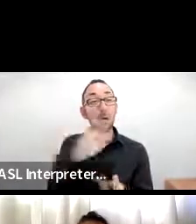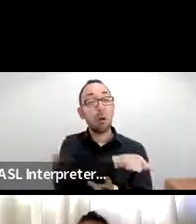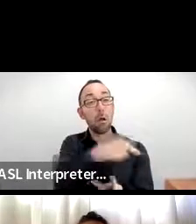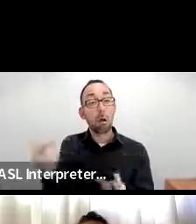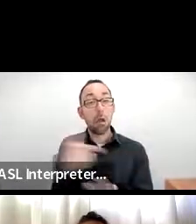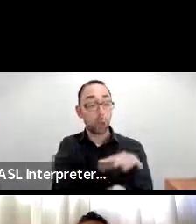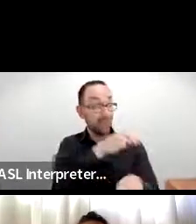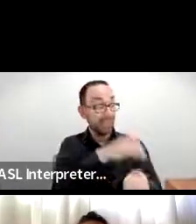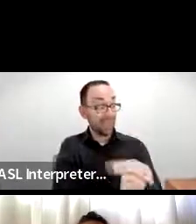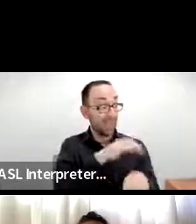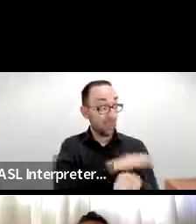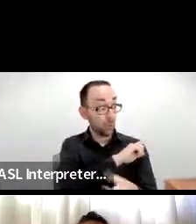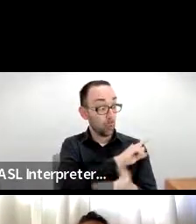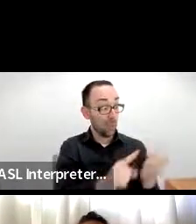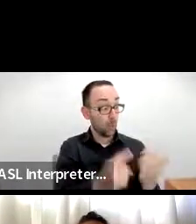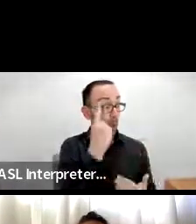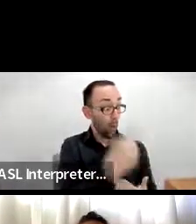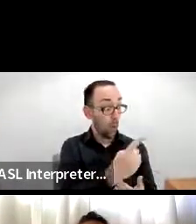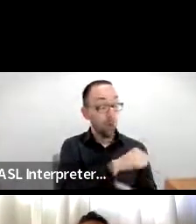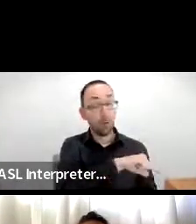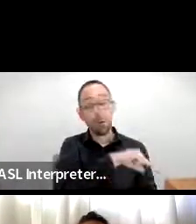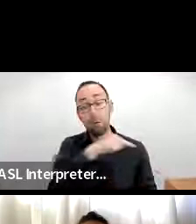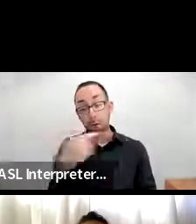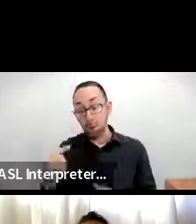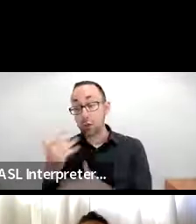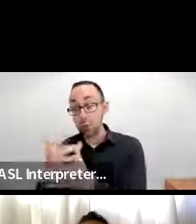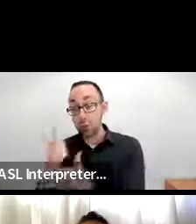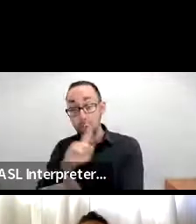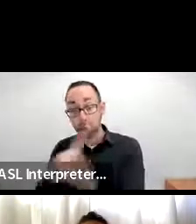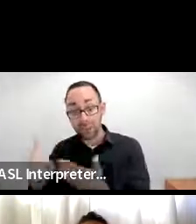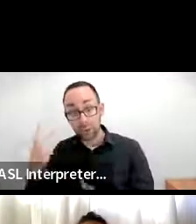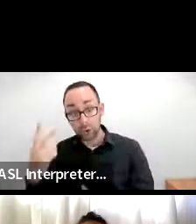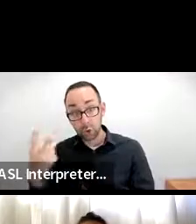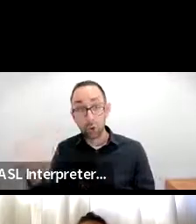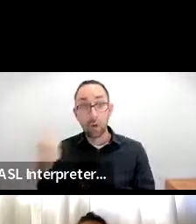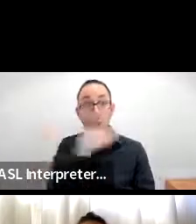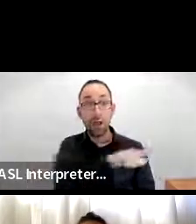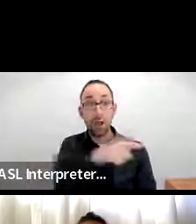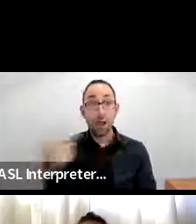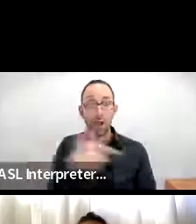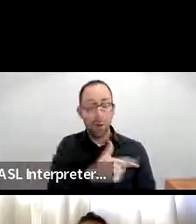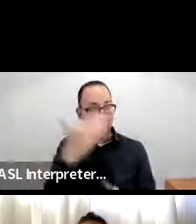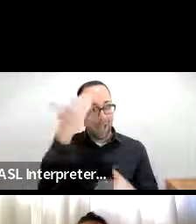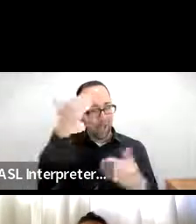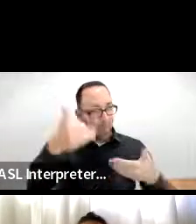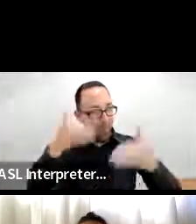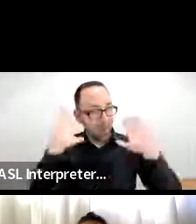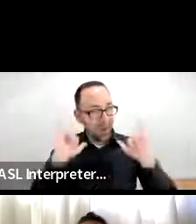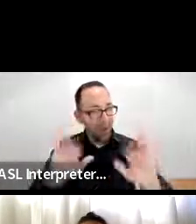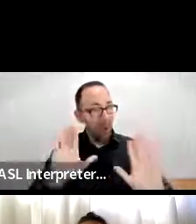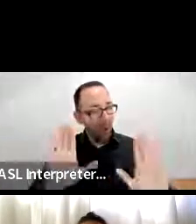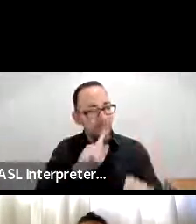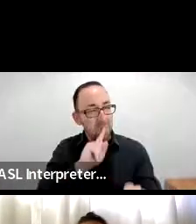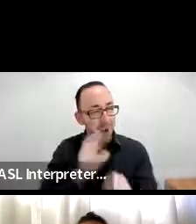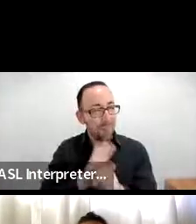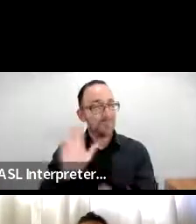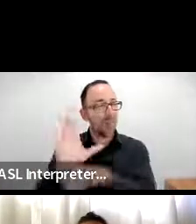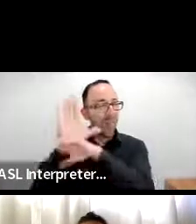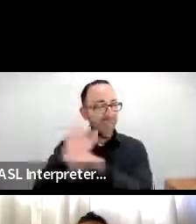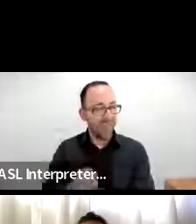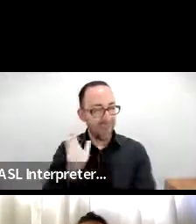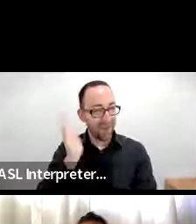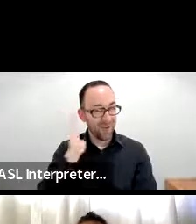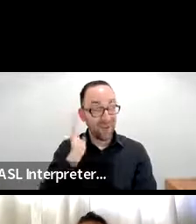an English week 1, then they'll go to their German classroom week 2. I know it's a lot, and I promise you'll get used to it. But